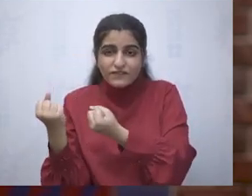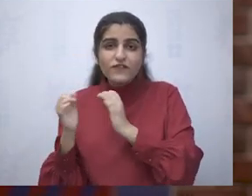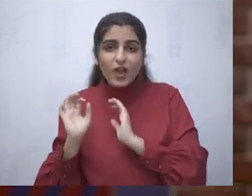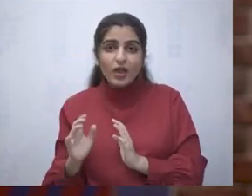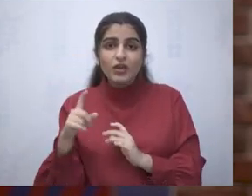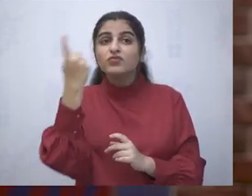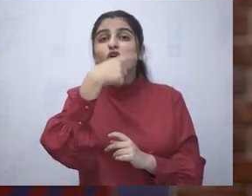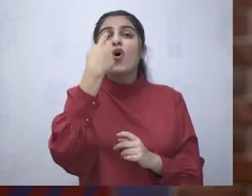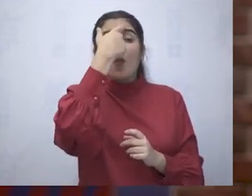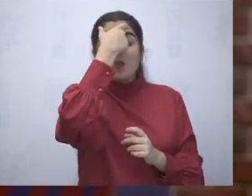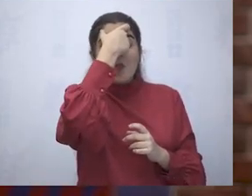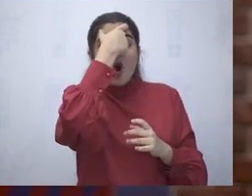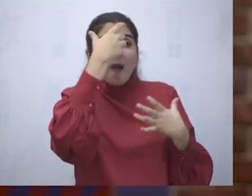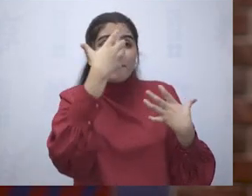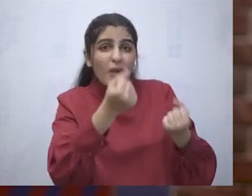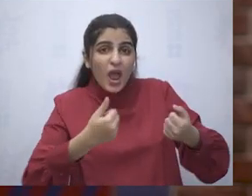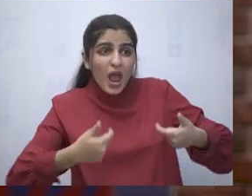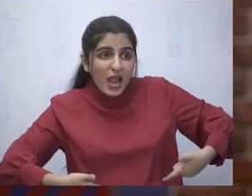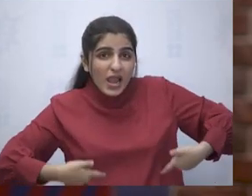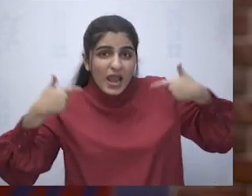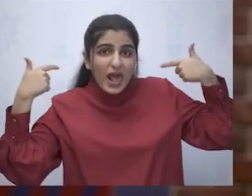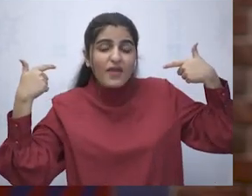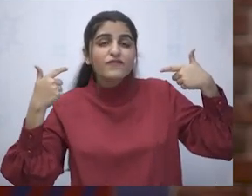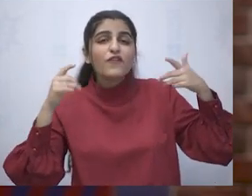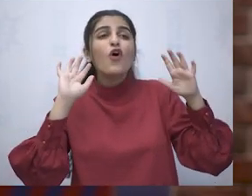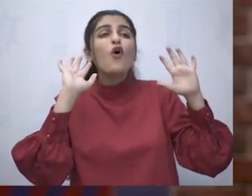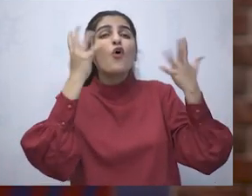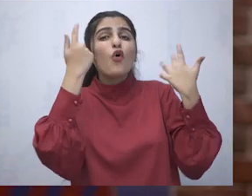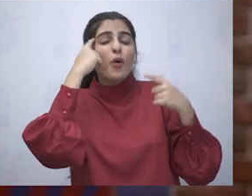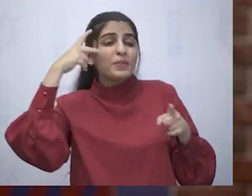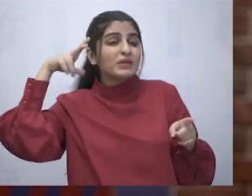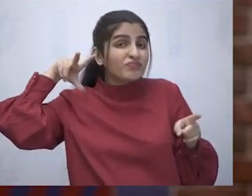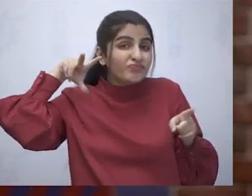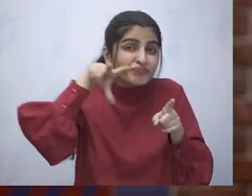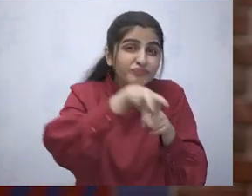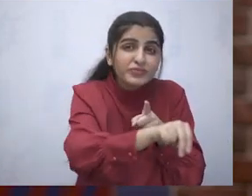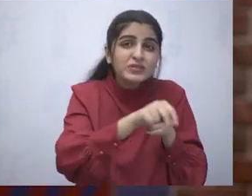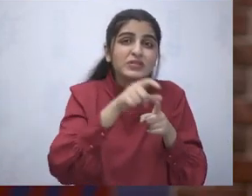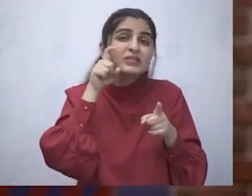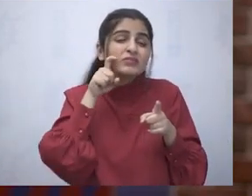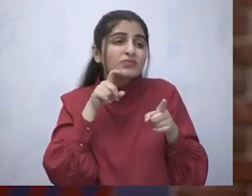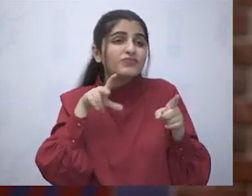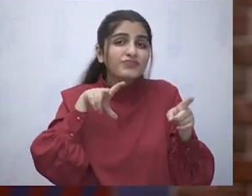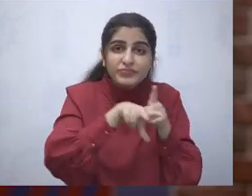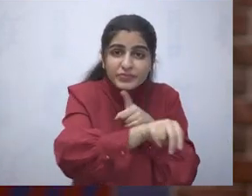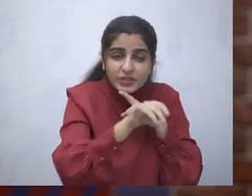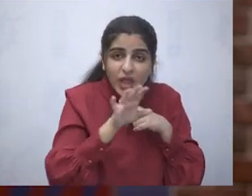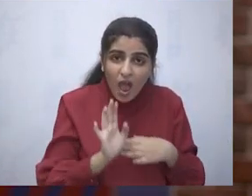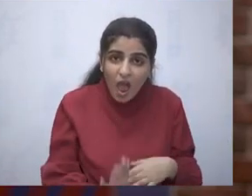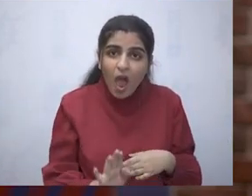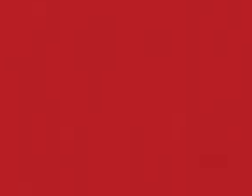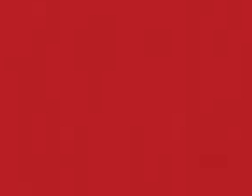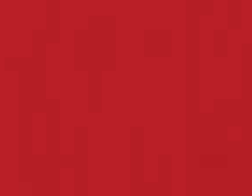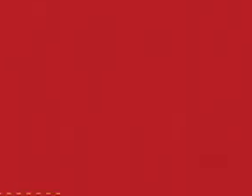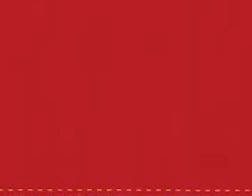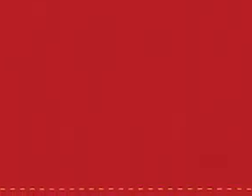short videos to give information to people on what to do in case of assault or sexual